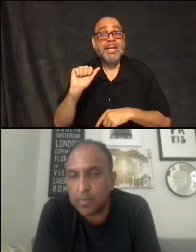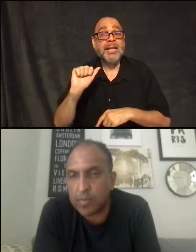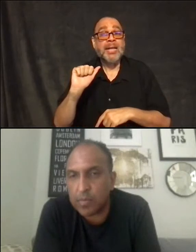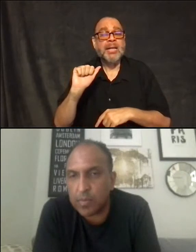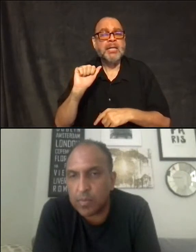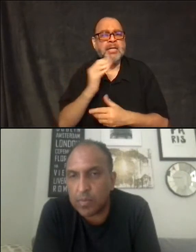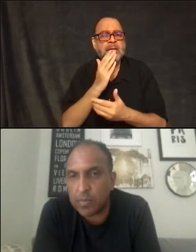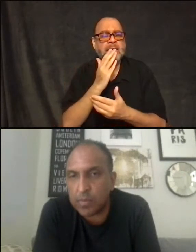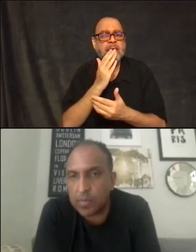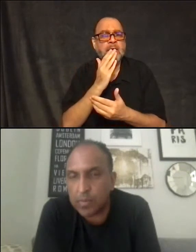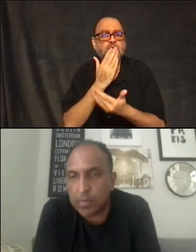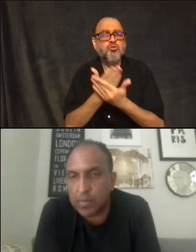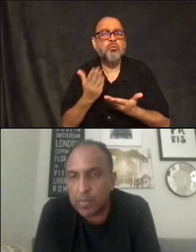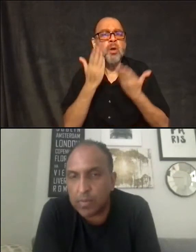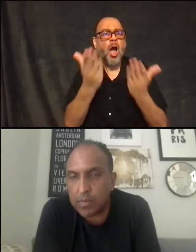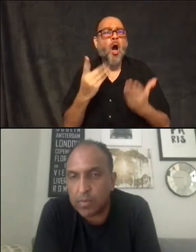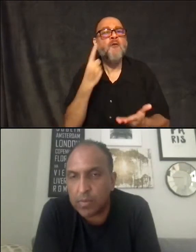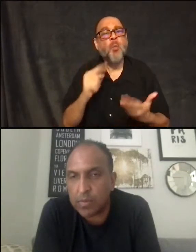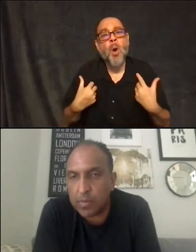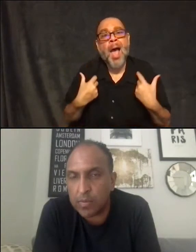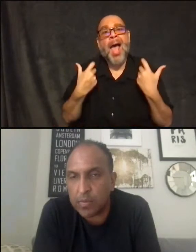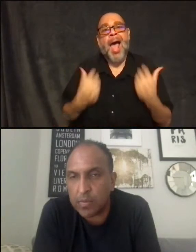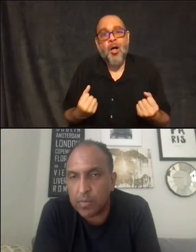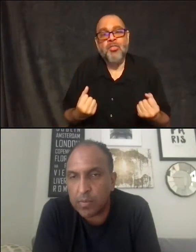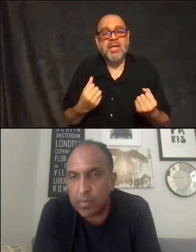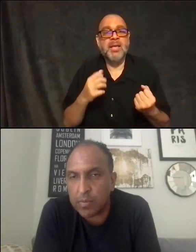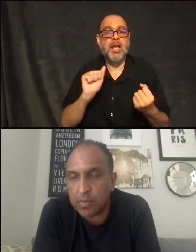join? And also just how to connect with both you on the audio rooms.